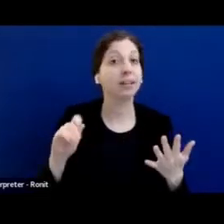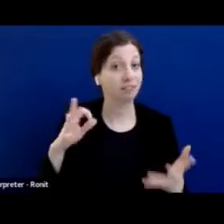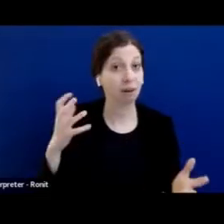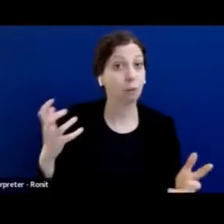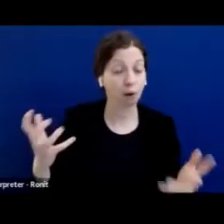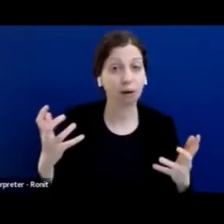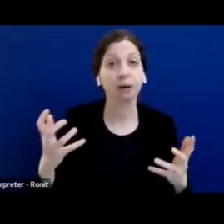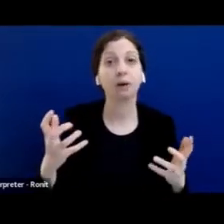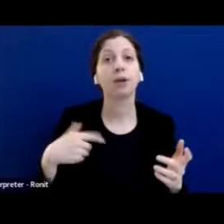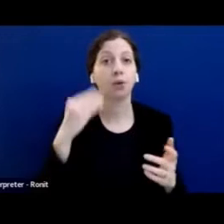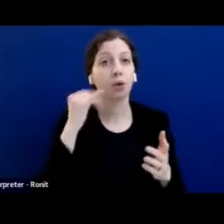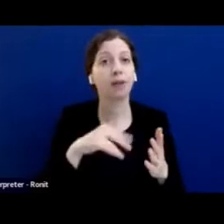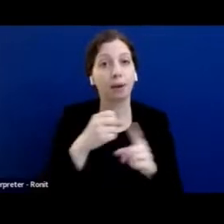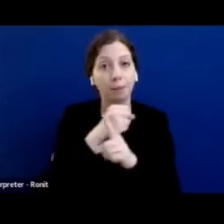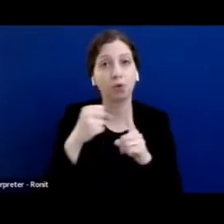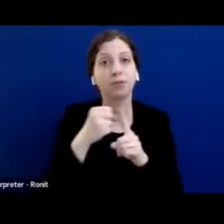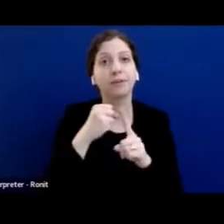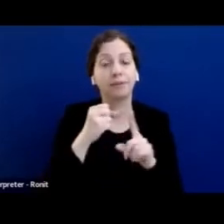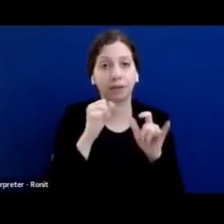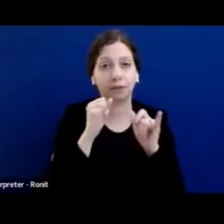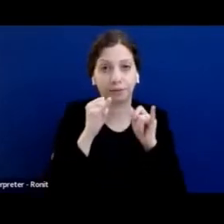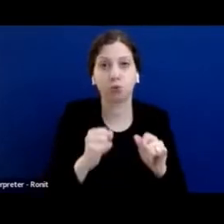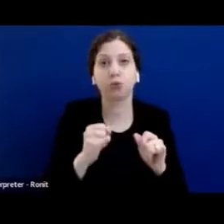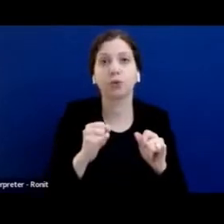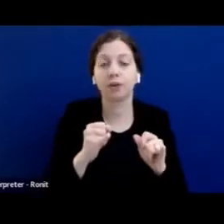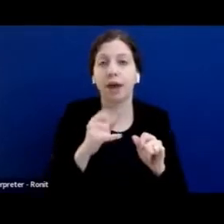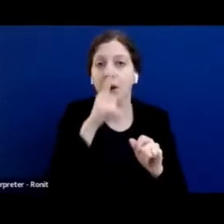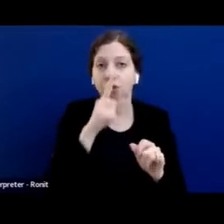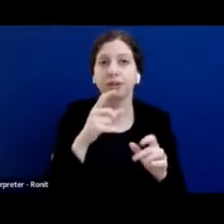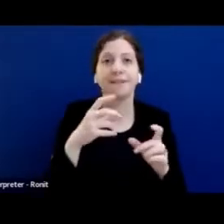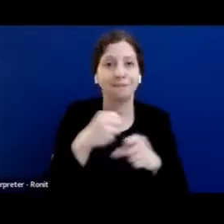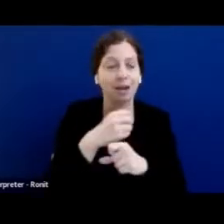to. We know that abusive individuals actually fight and sue for full